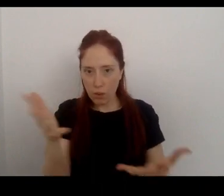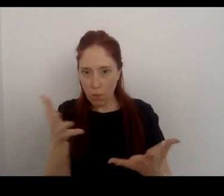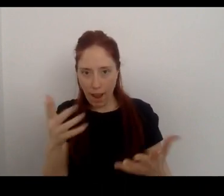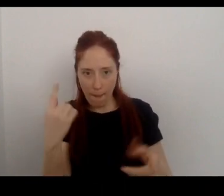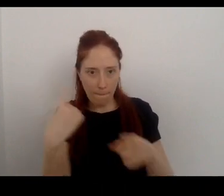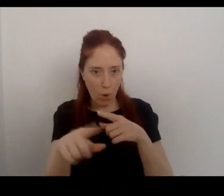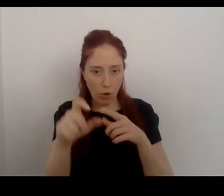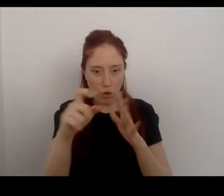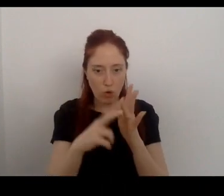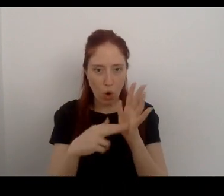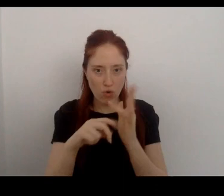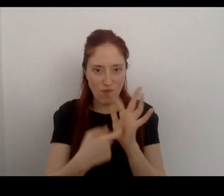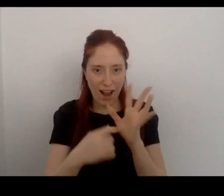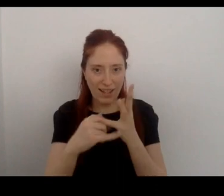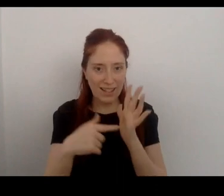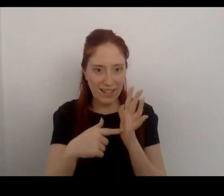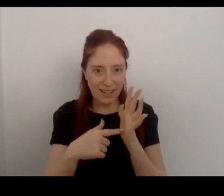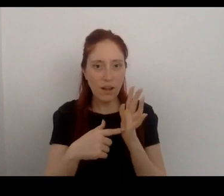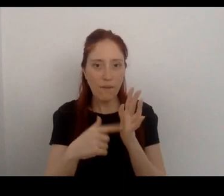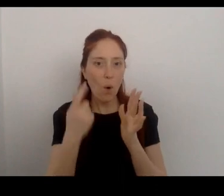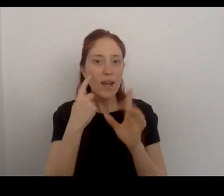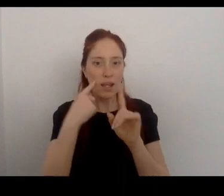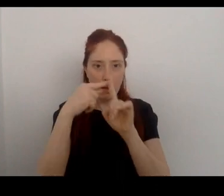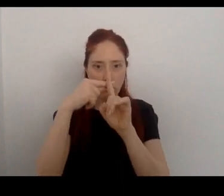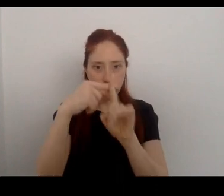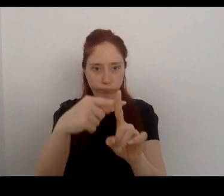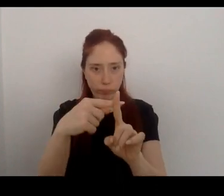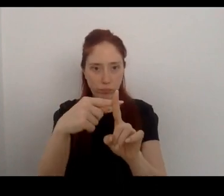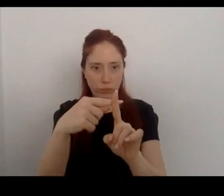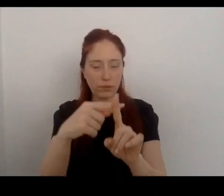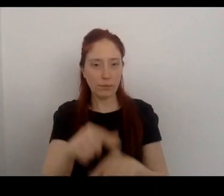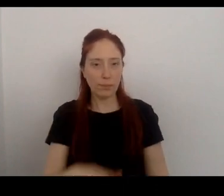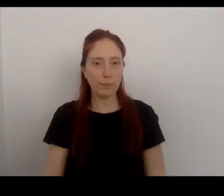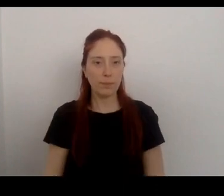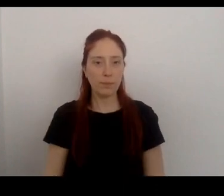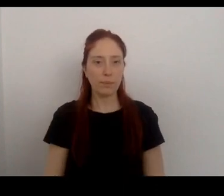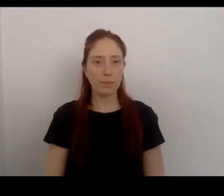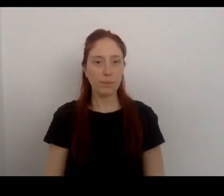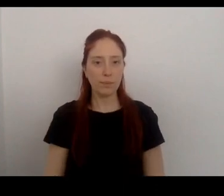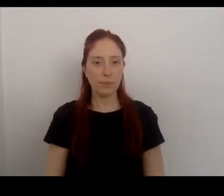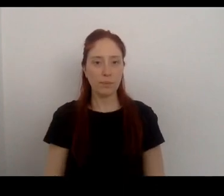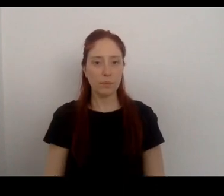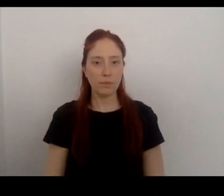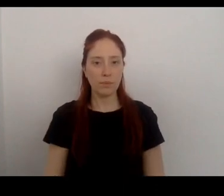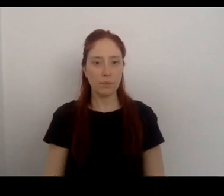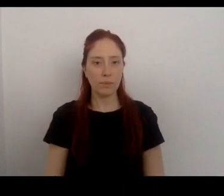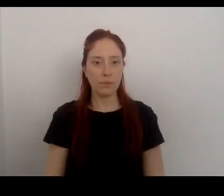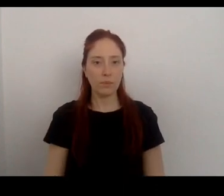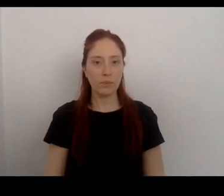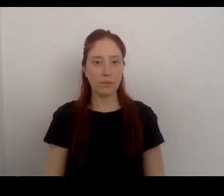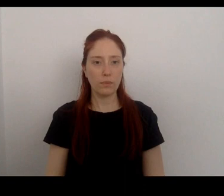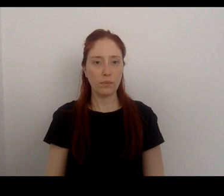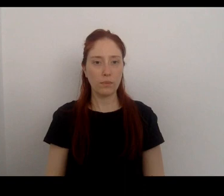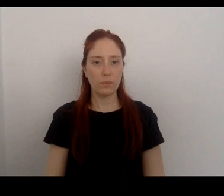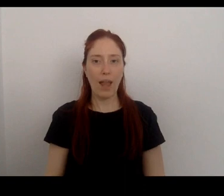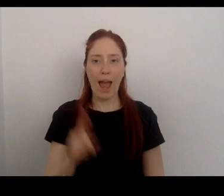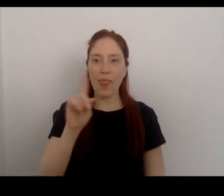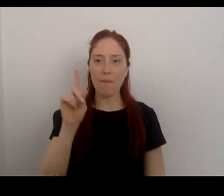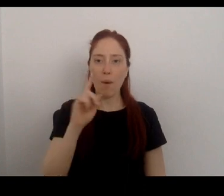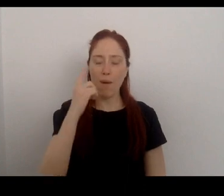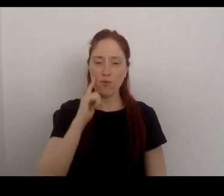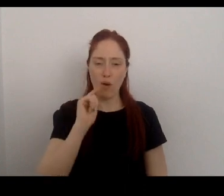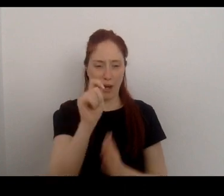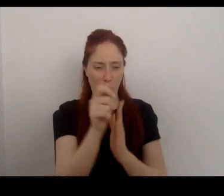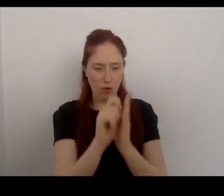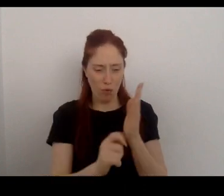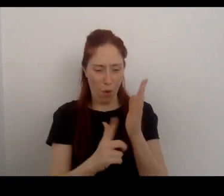Yeah. Or to have, I'm trying to get a lace just sitting in front of the shadow of